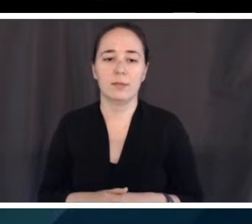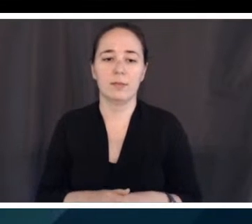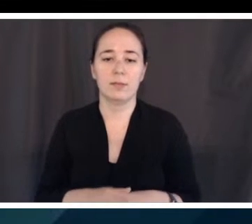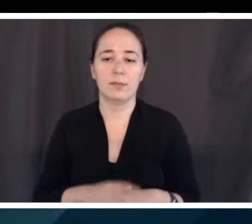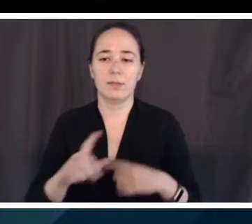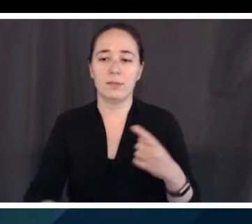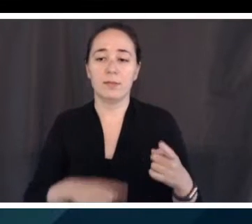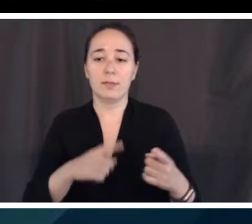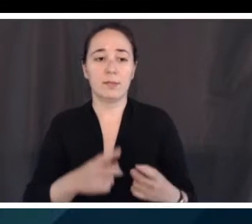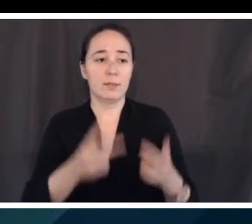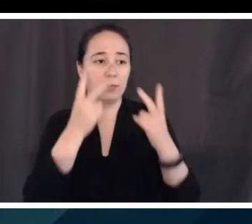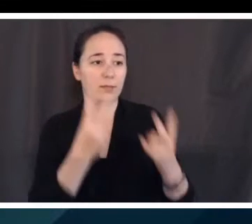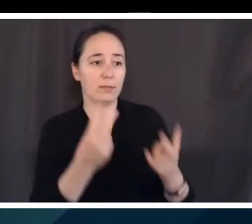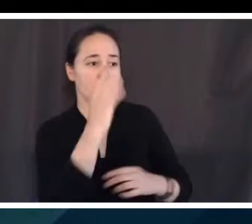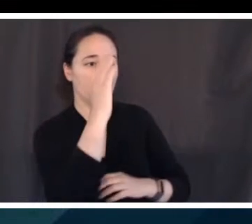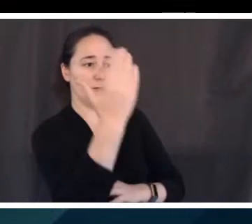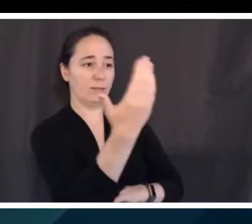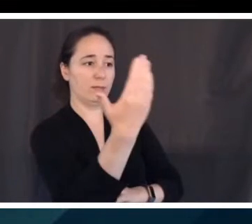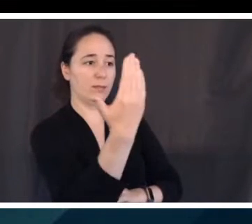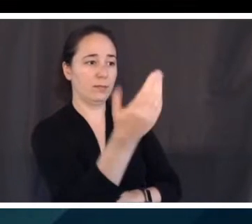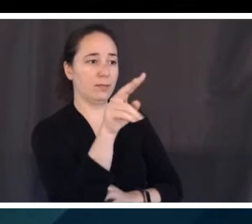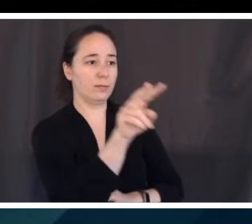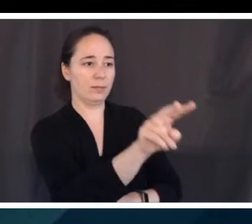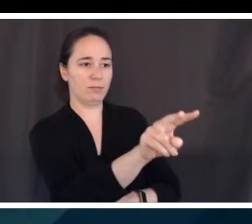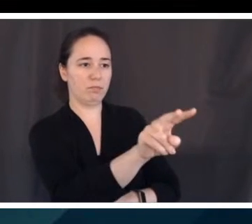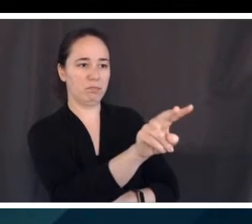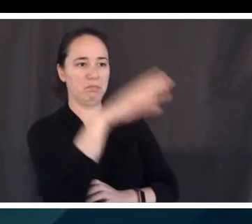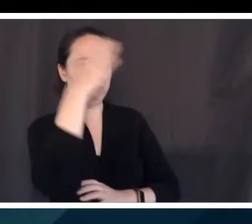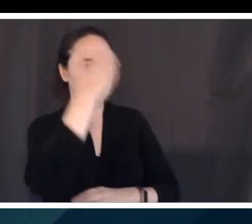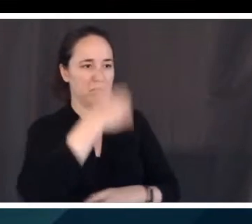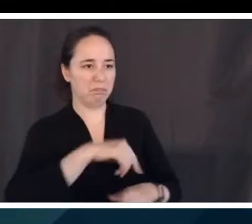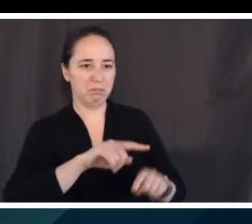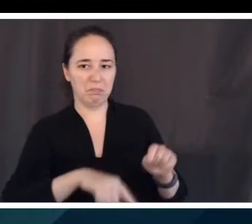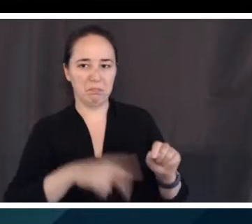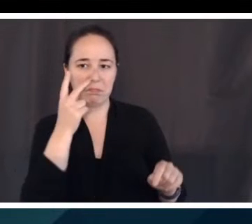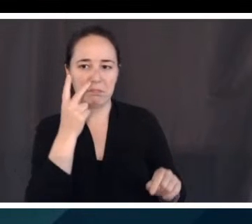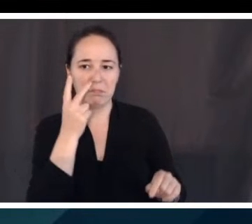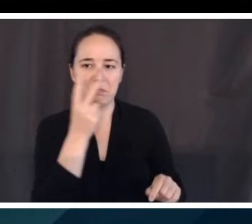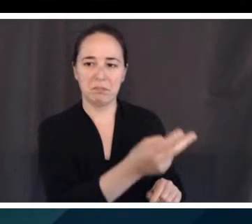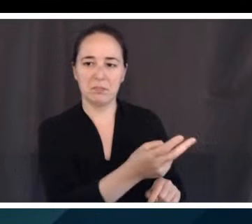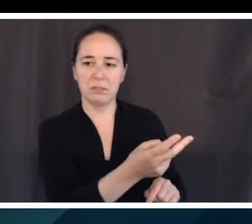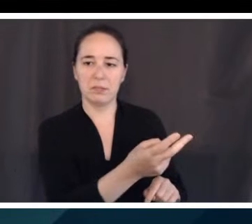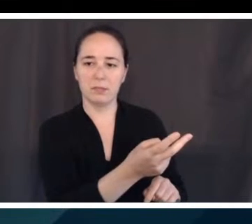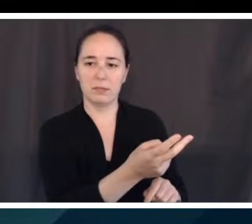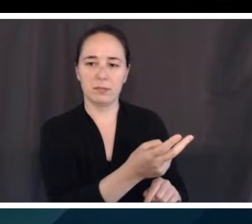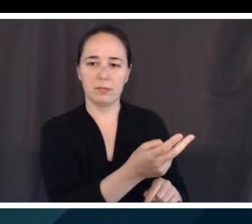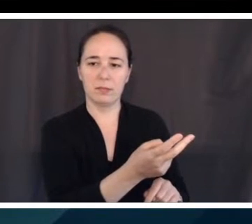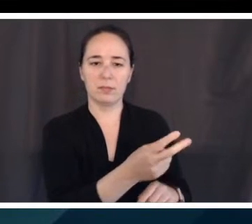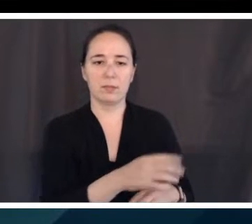I can't see my reflection, no,